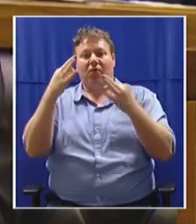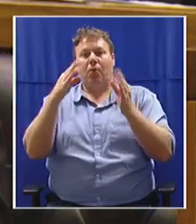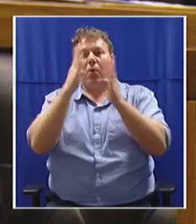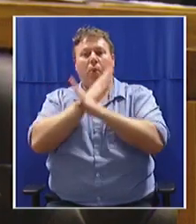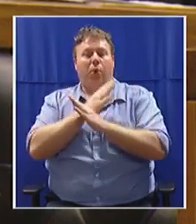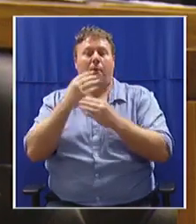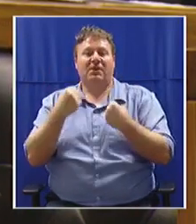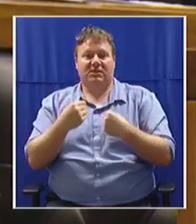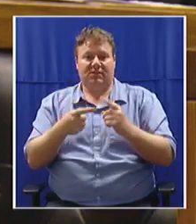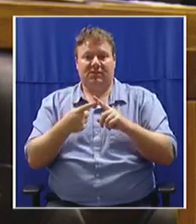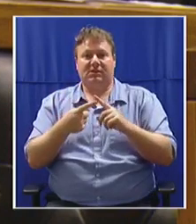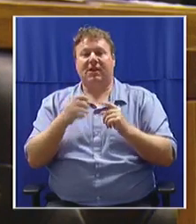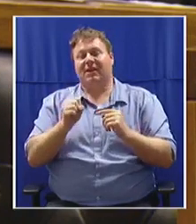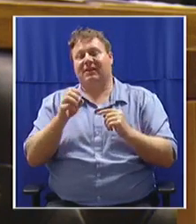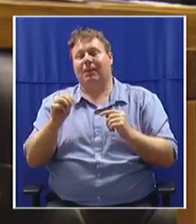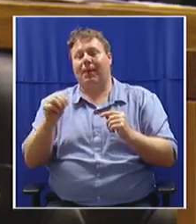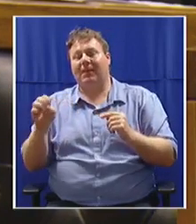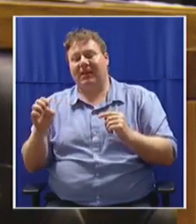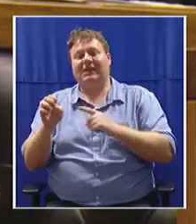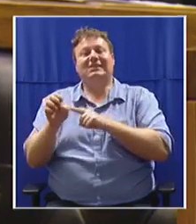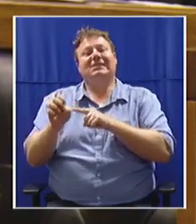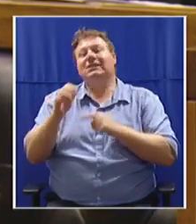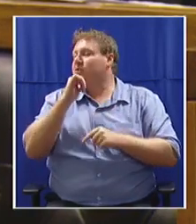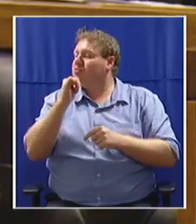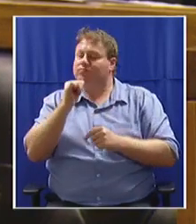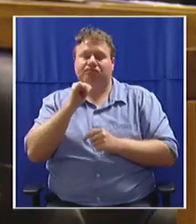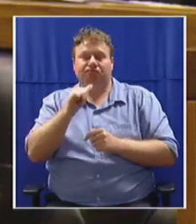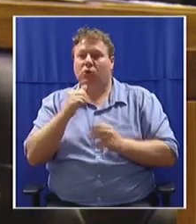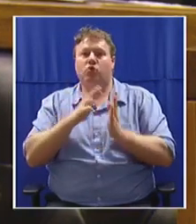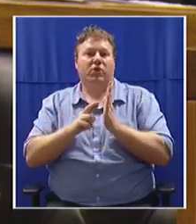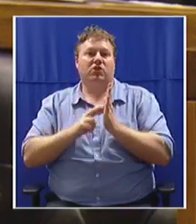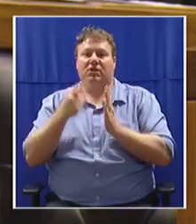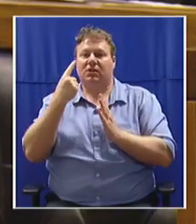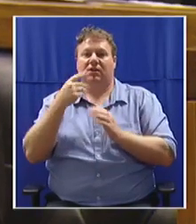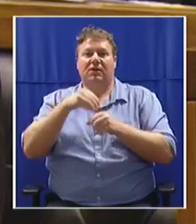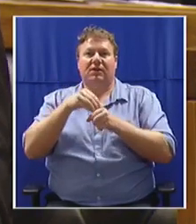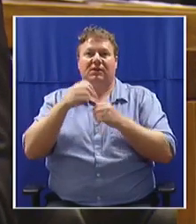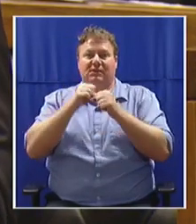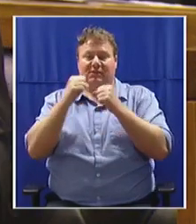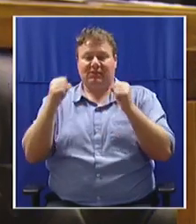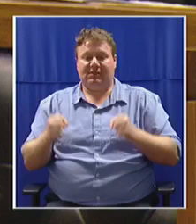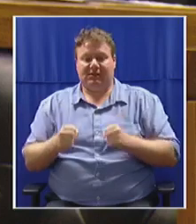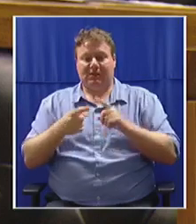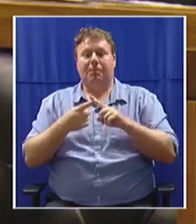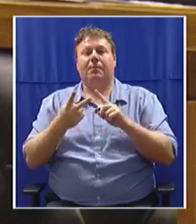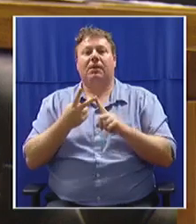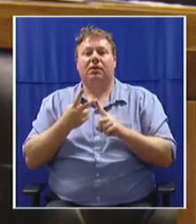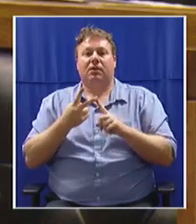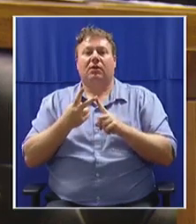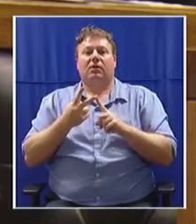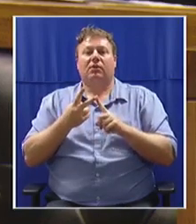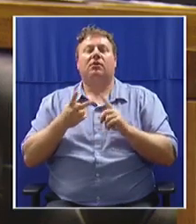SMMEs, that are not registered in the formal system. We can account for